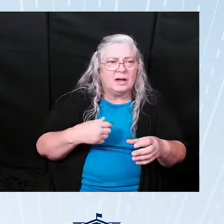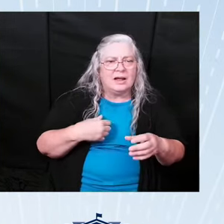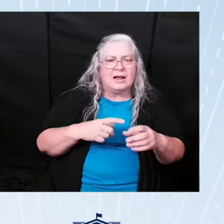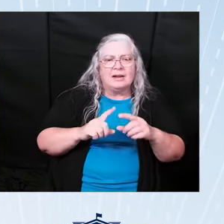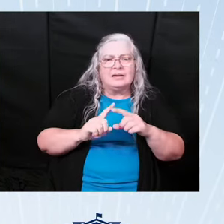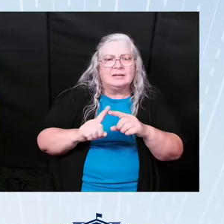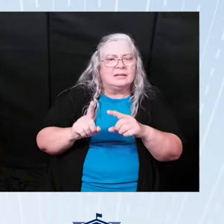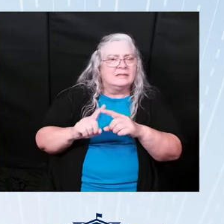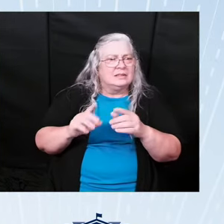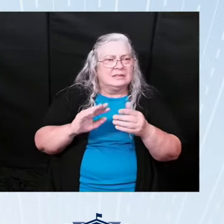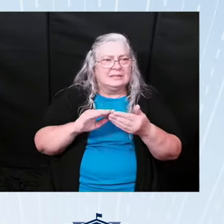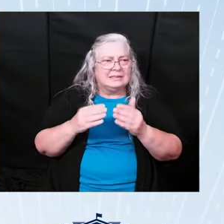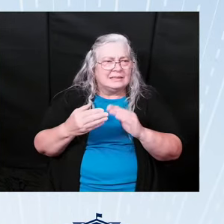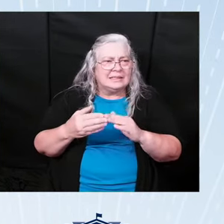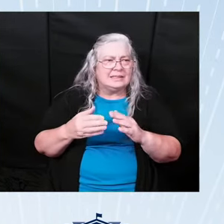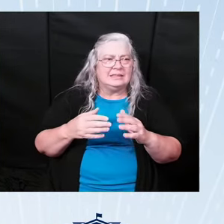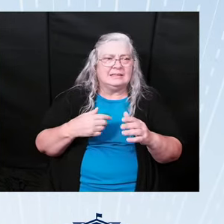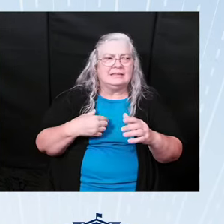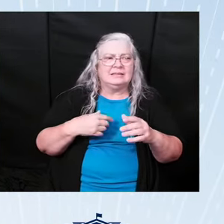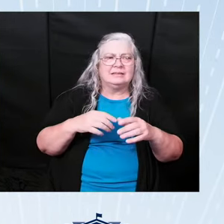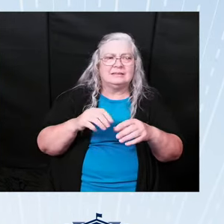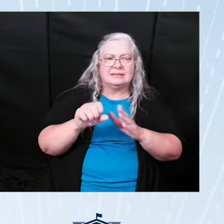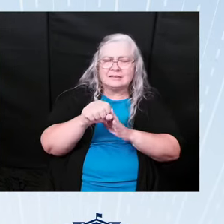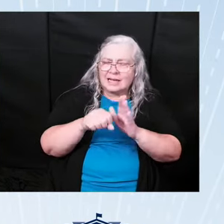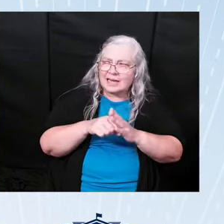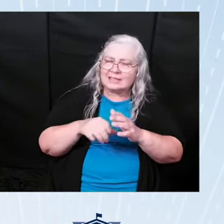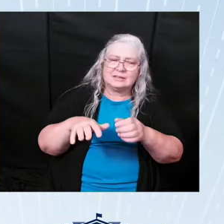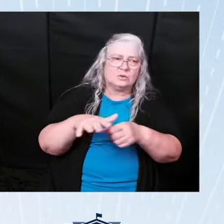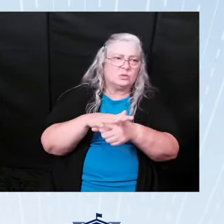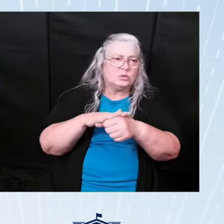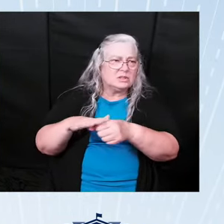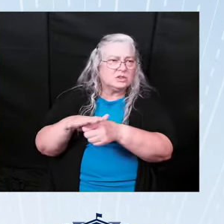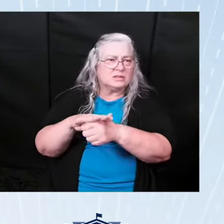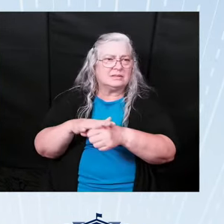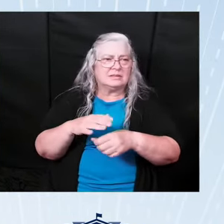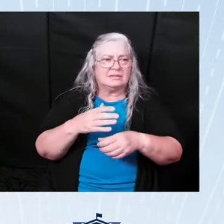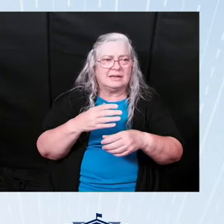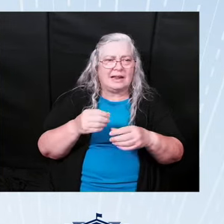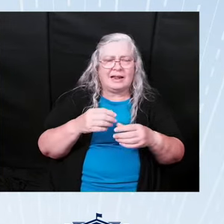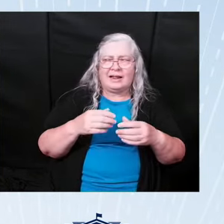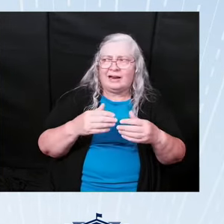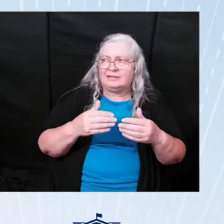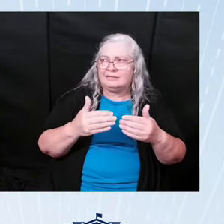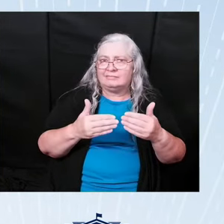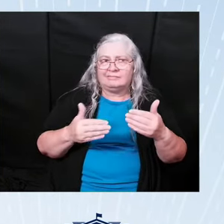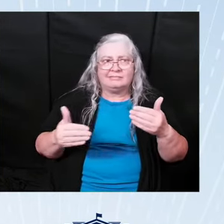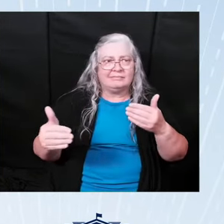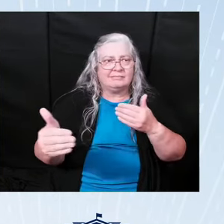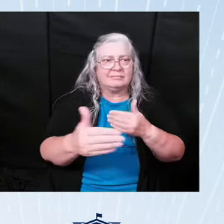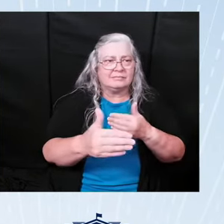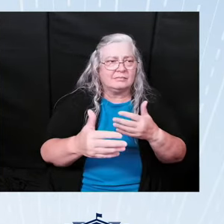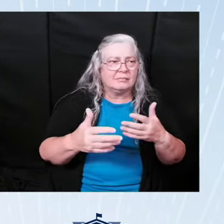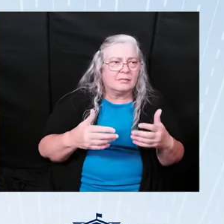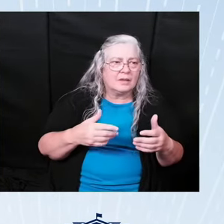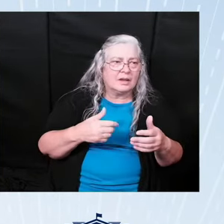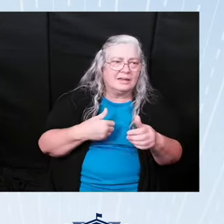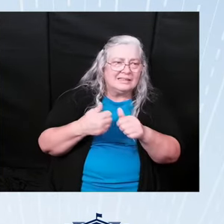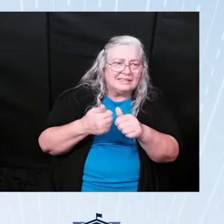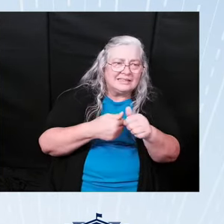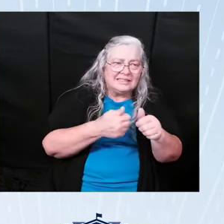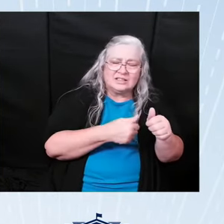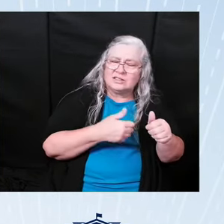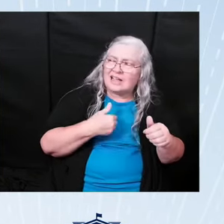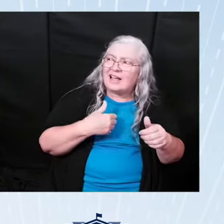other scales. And I'm always trying to think about how we're addressing each of those scales, because if one scale